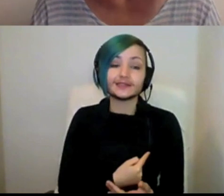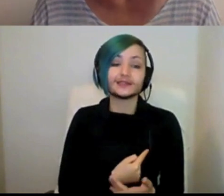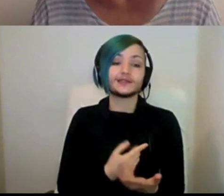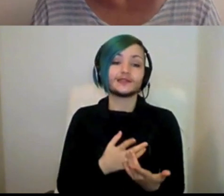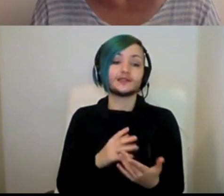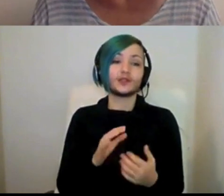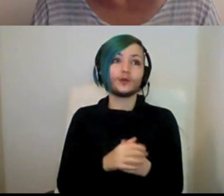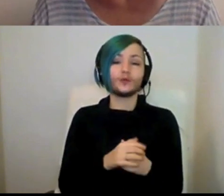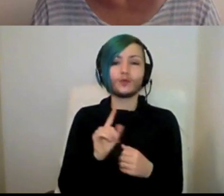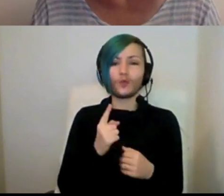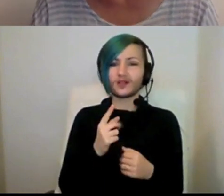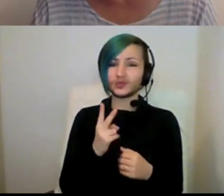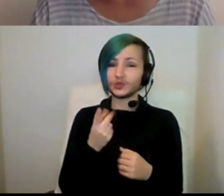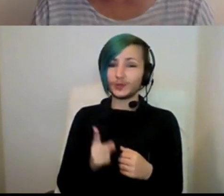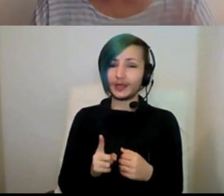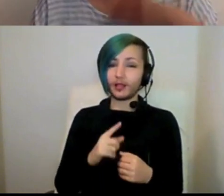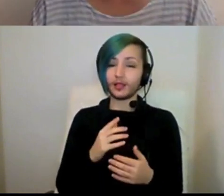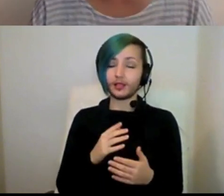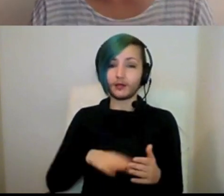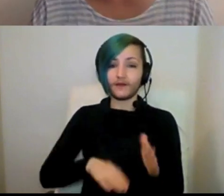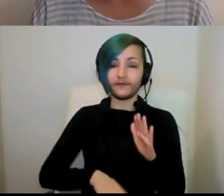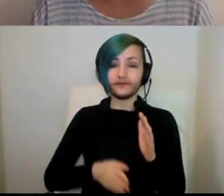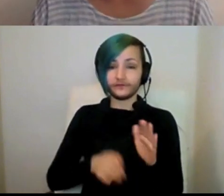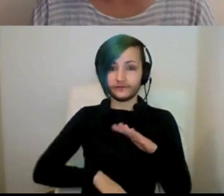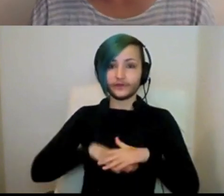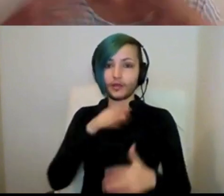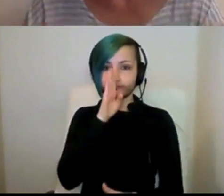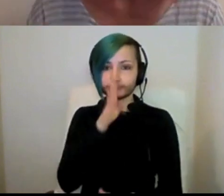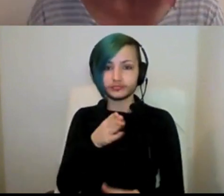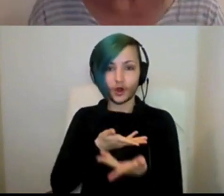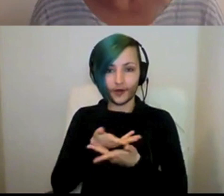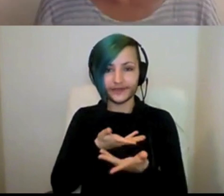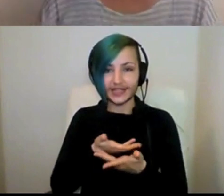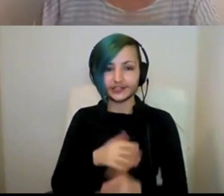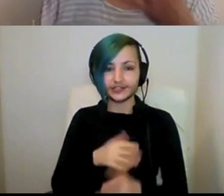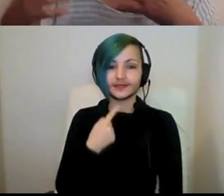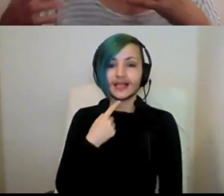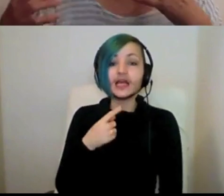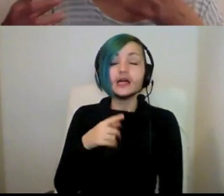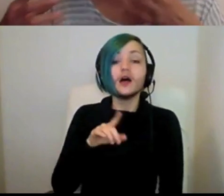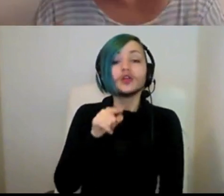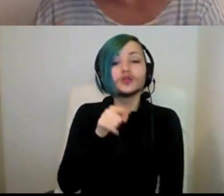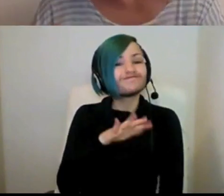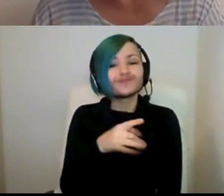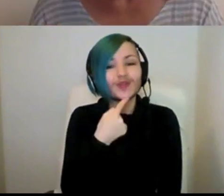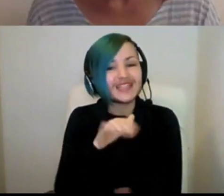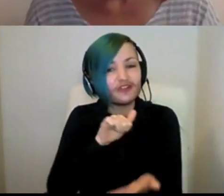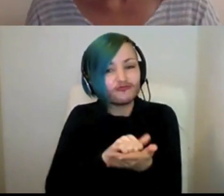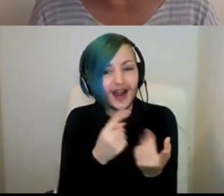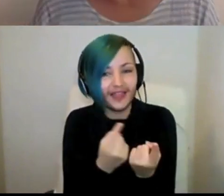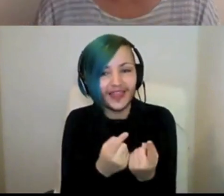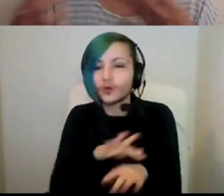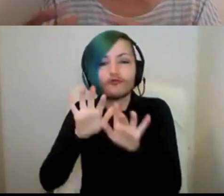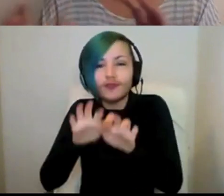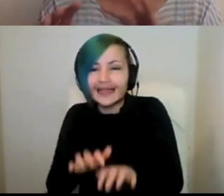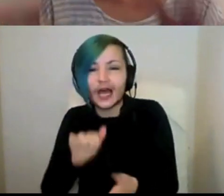honest discussions with us have said to us, well, you know, you're not saying the right thing, or you're not writing the right